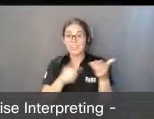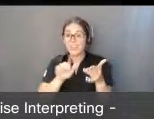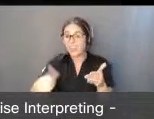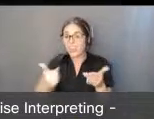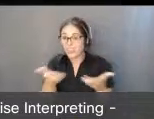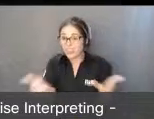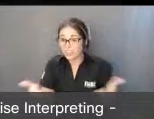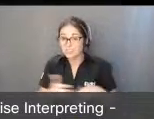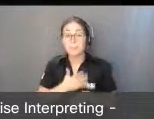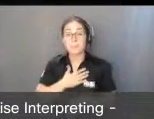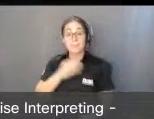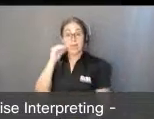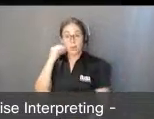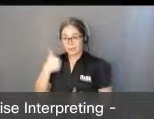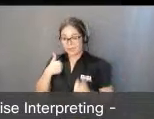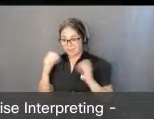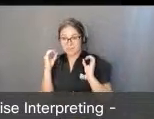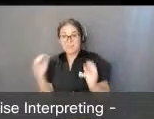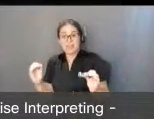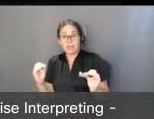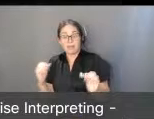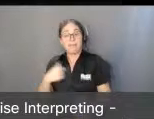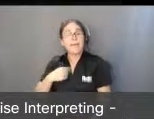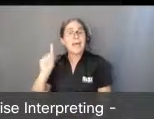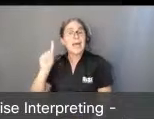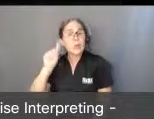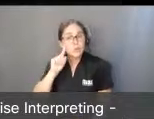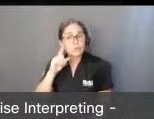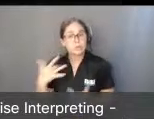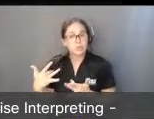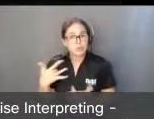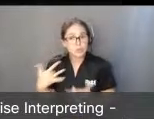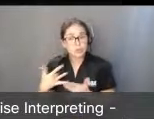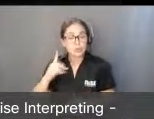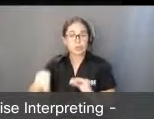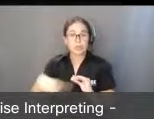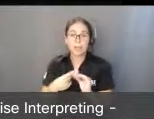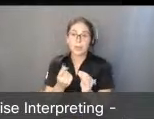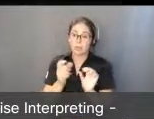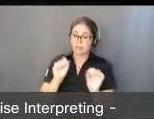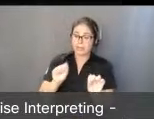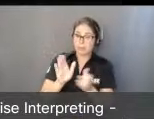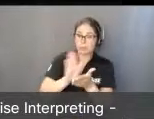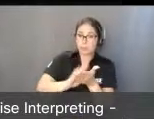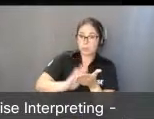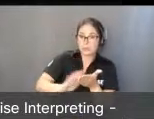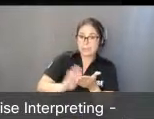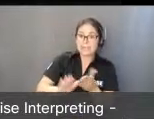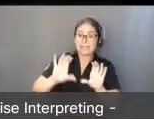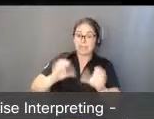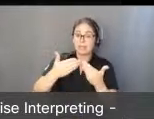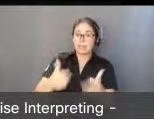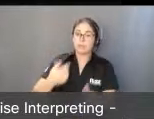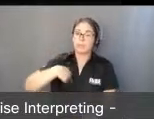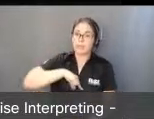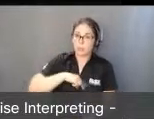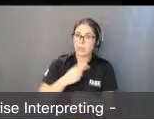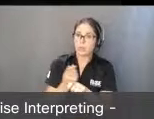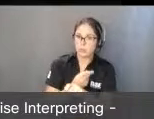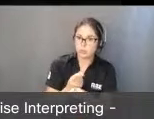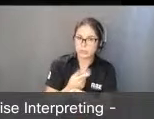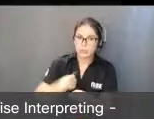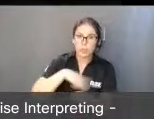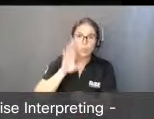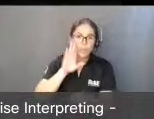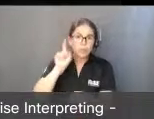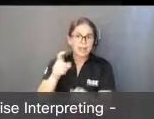of these things. I have heard that there is a concern about the ability to sanitize classrooms that are in use. Won't we have to figure out that